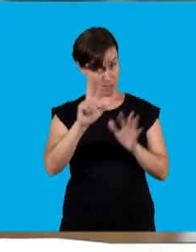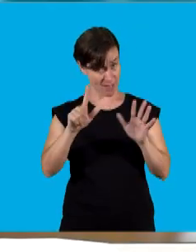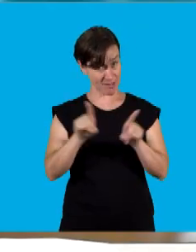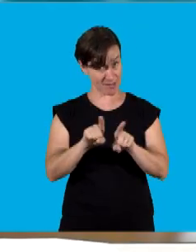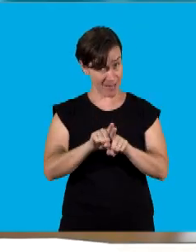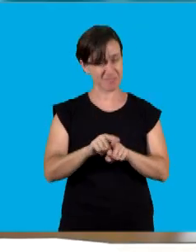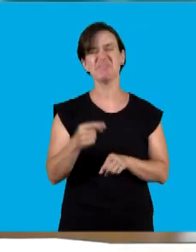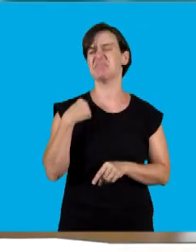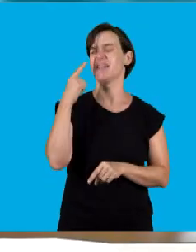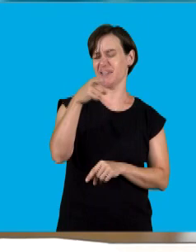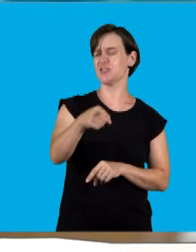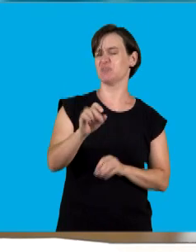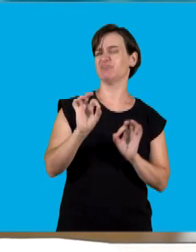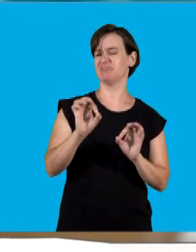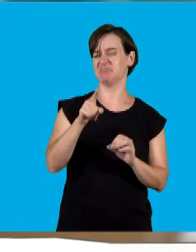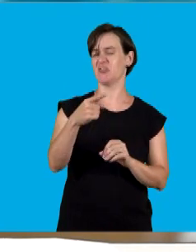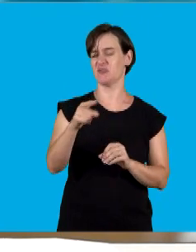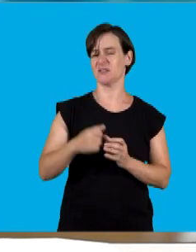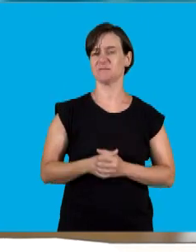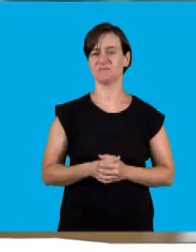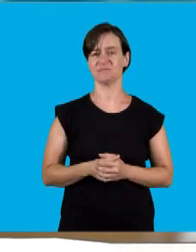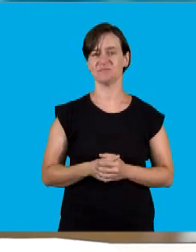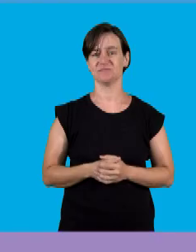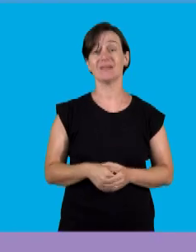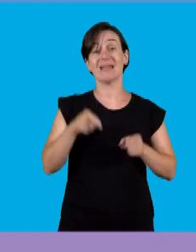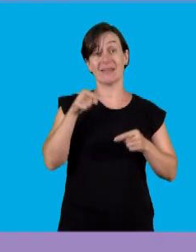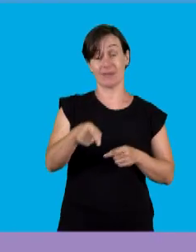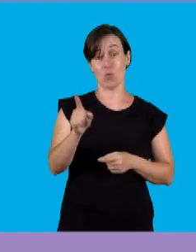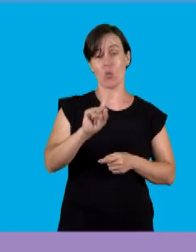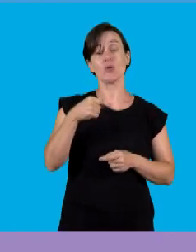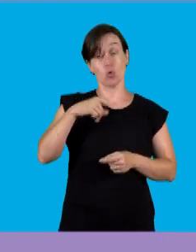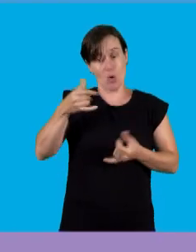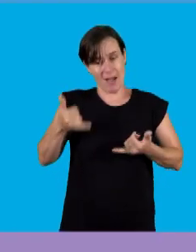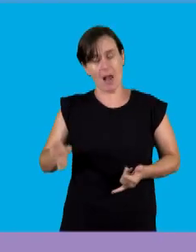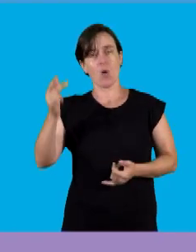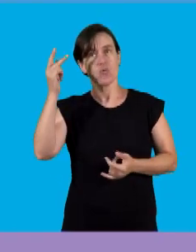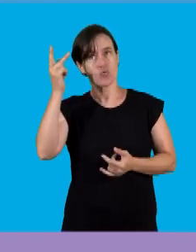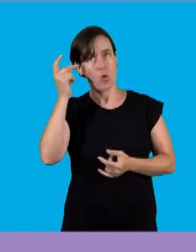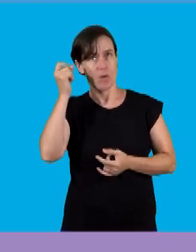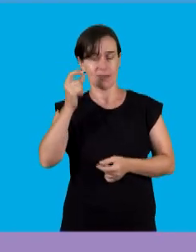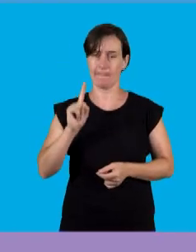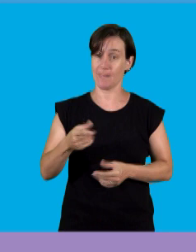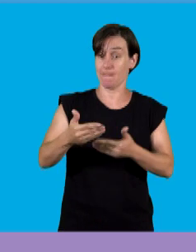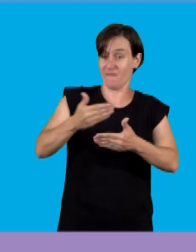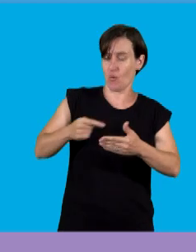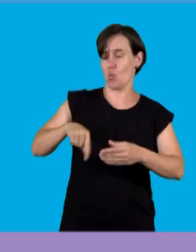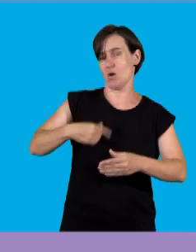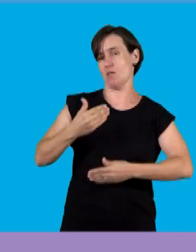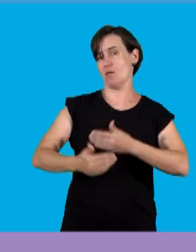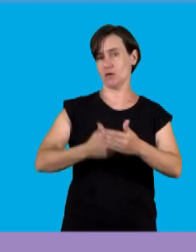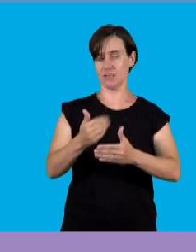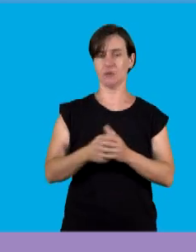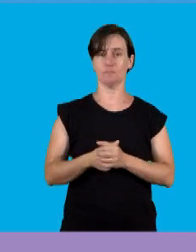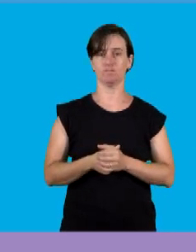know you did. So that was our pre-knowledge questions. Let's move on now to